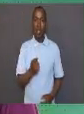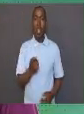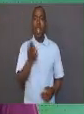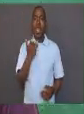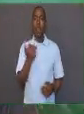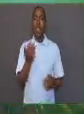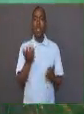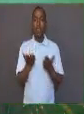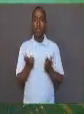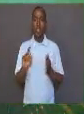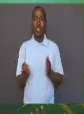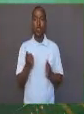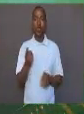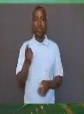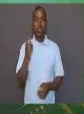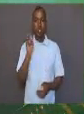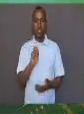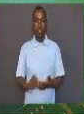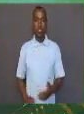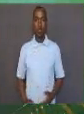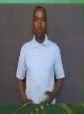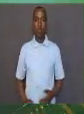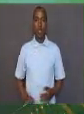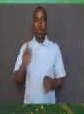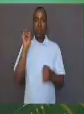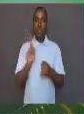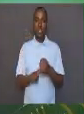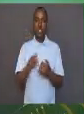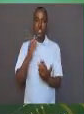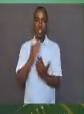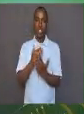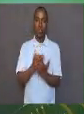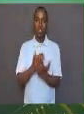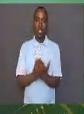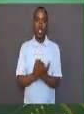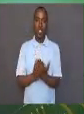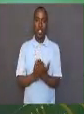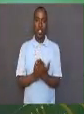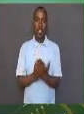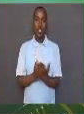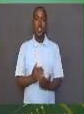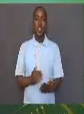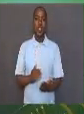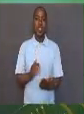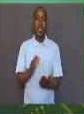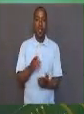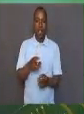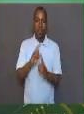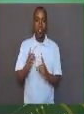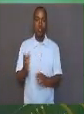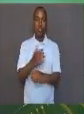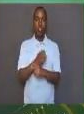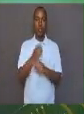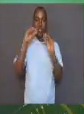important. At the end of the lesson, present your summary to teacher and